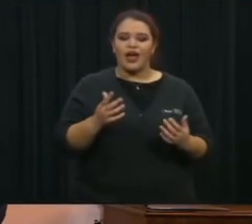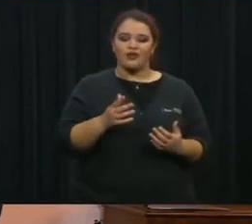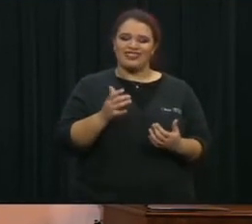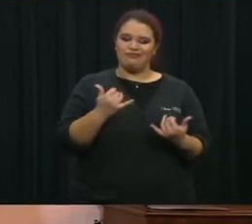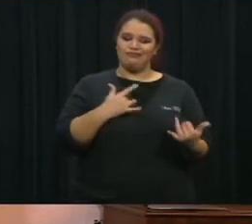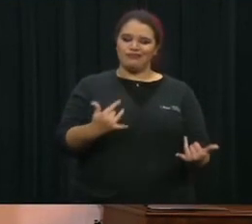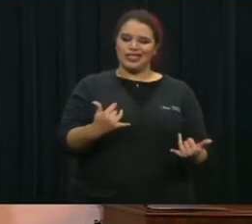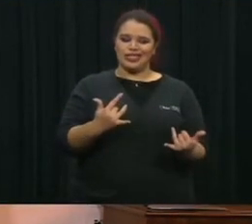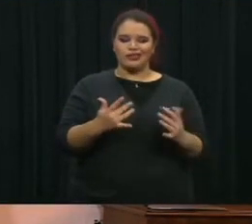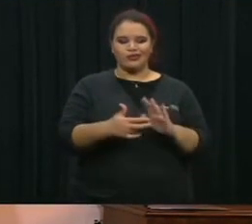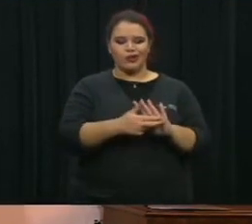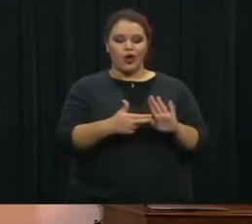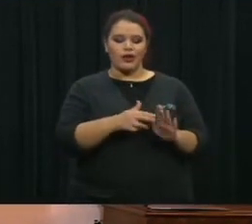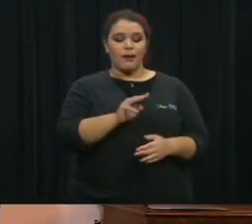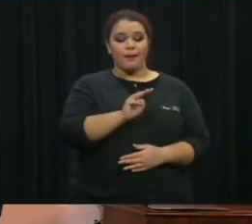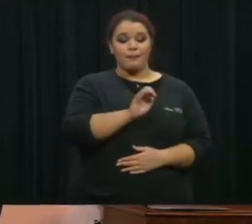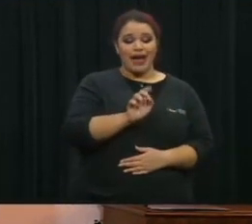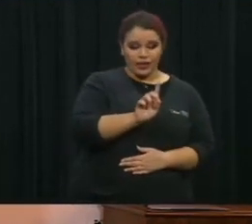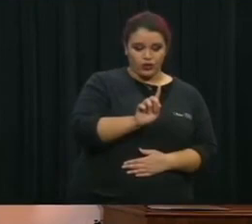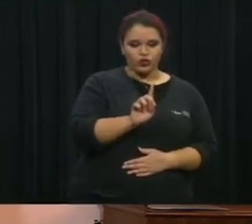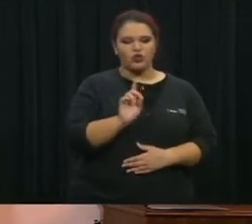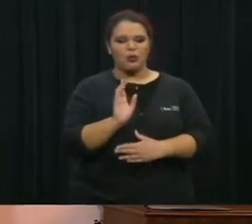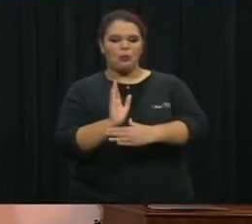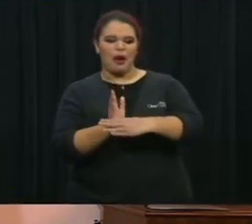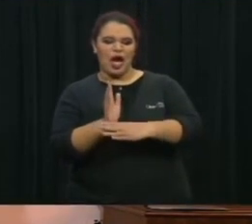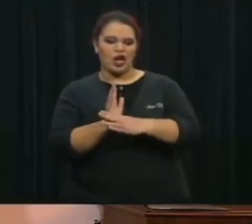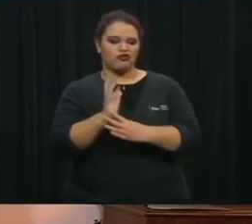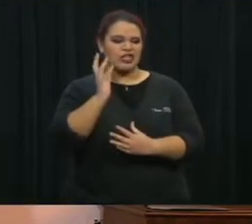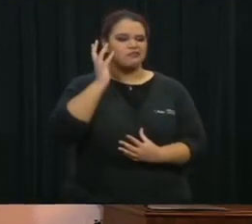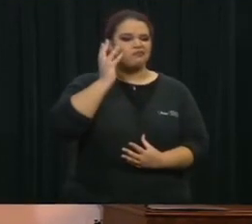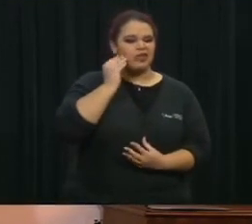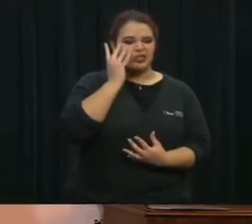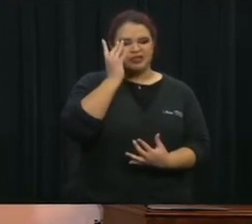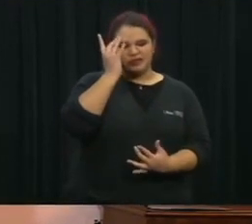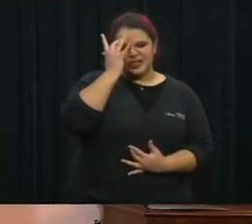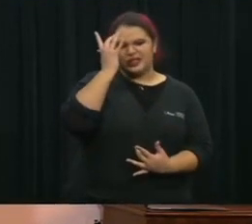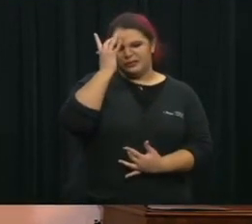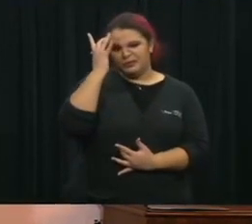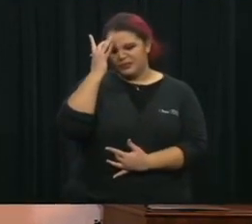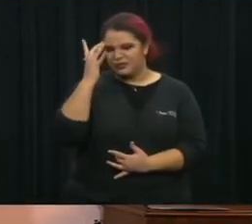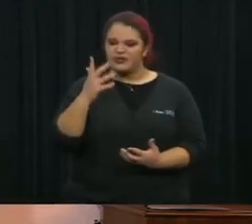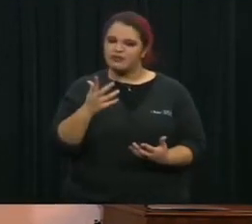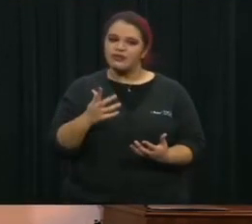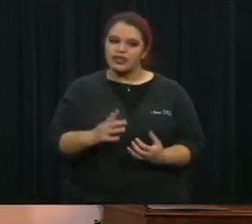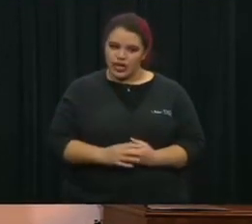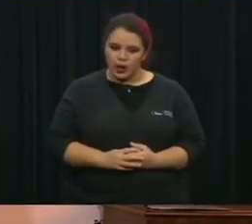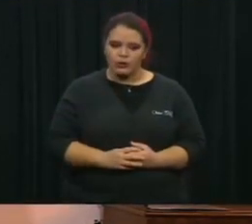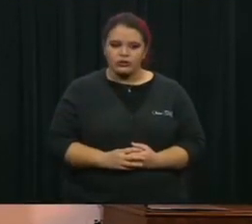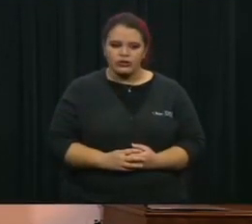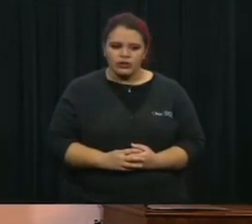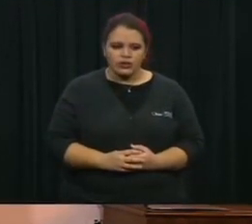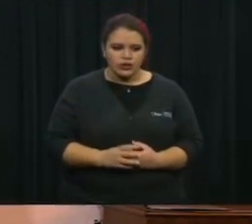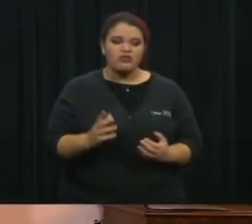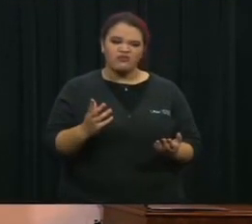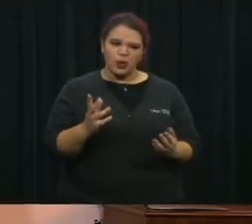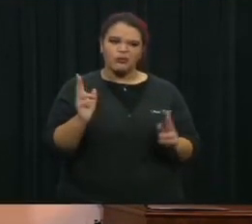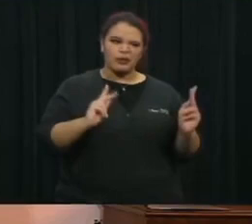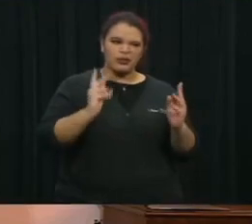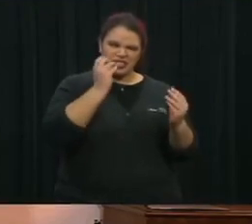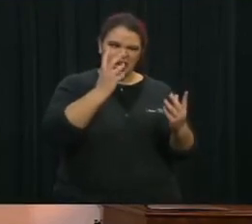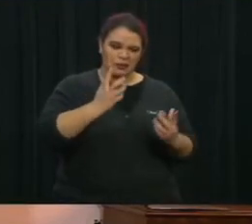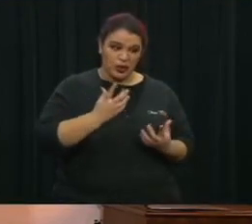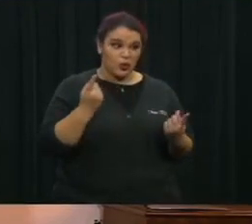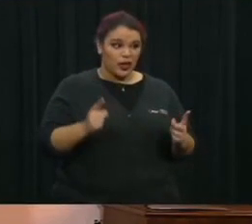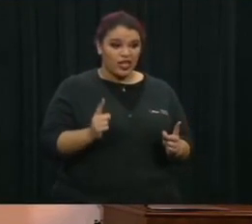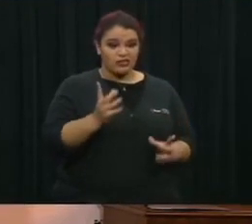so lightly. When you get this, a lot of people, from what I'm hearing now, and we hear more stories every day, feel pretty awful. It